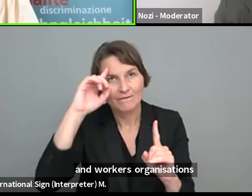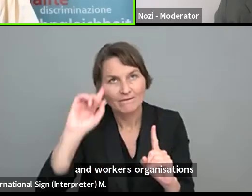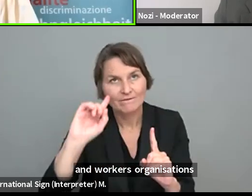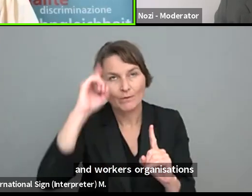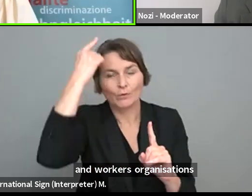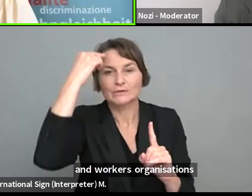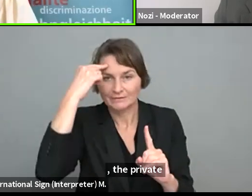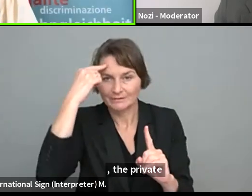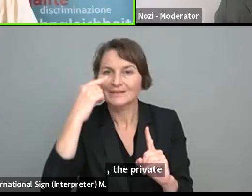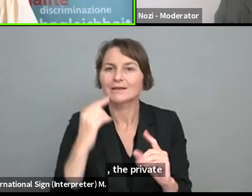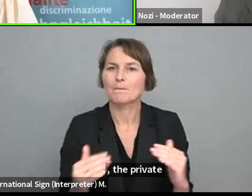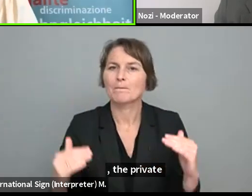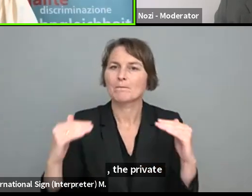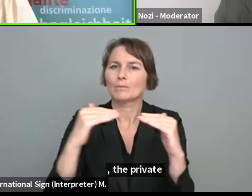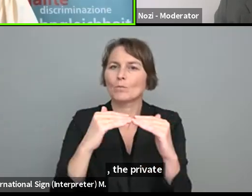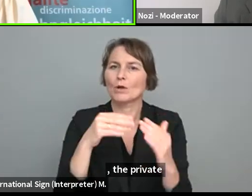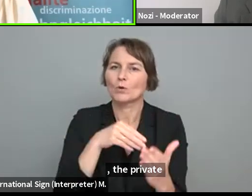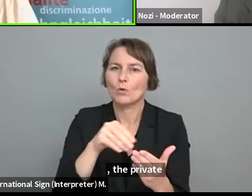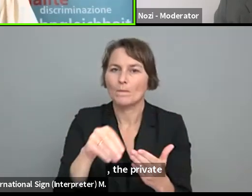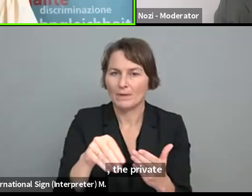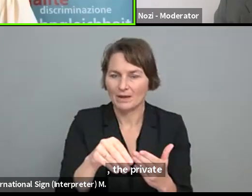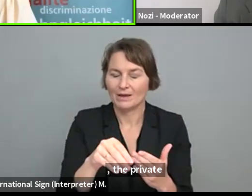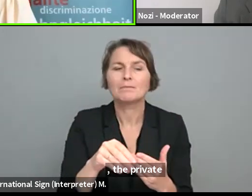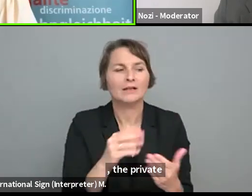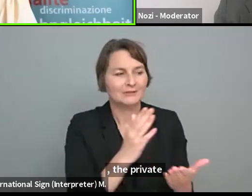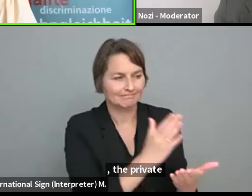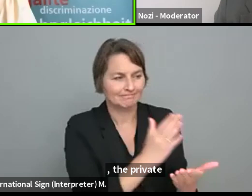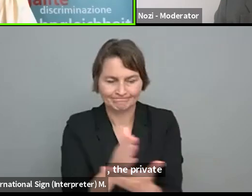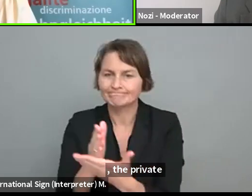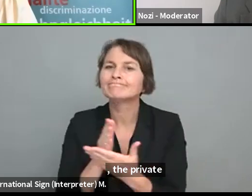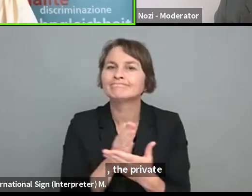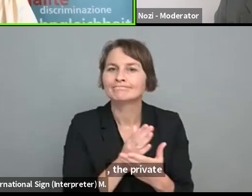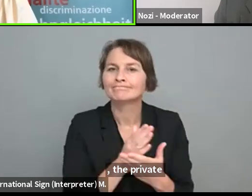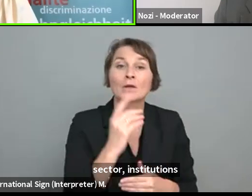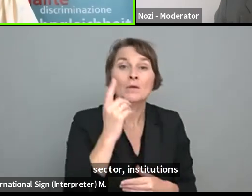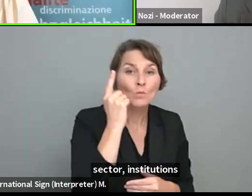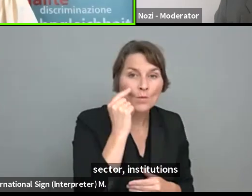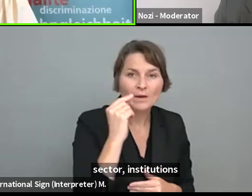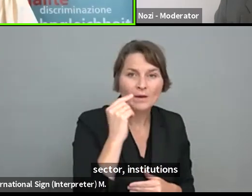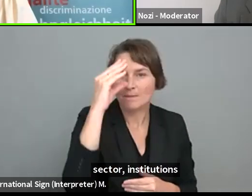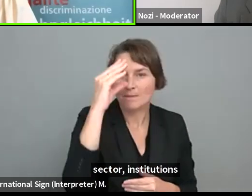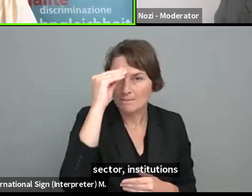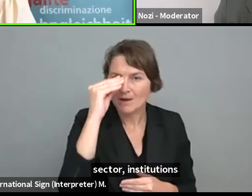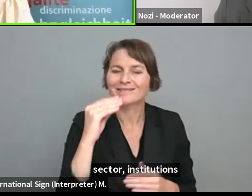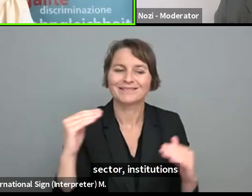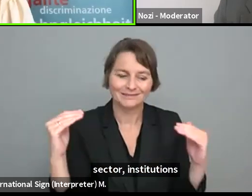recognizing, treating, and paying women and men equitably.